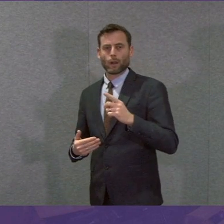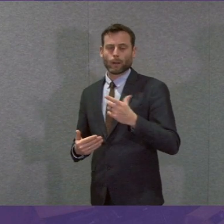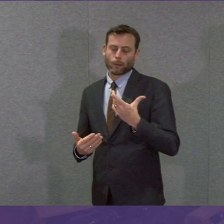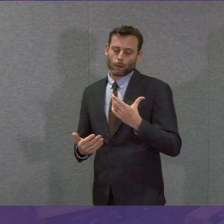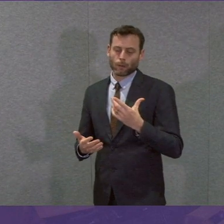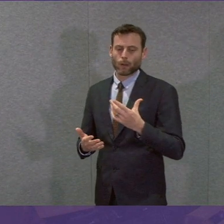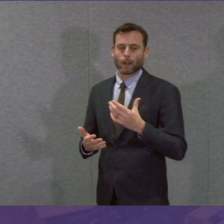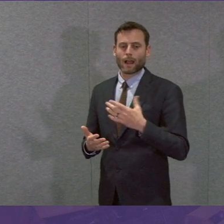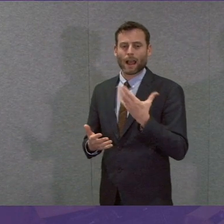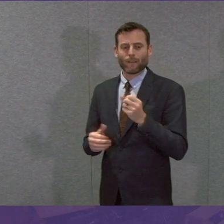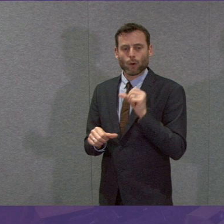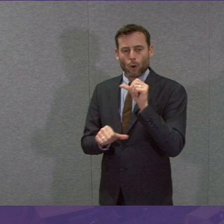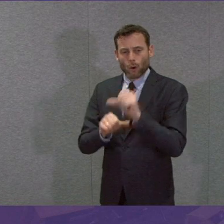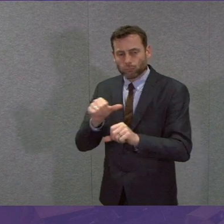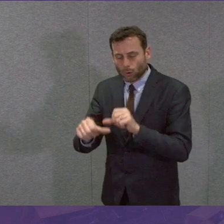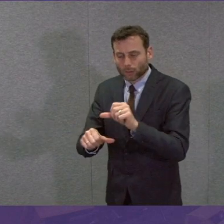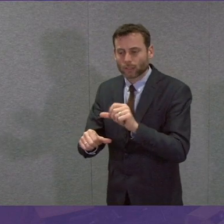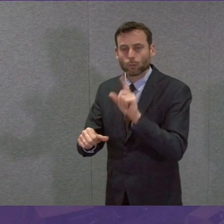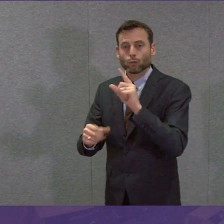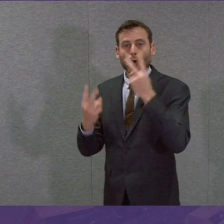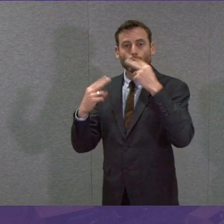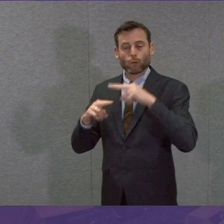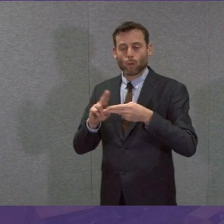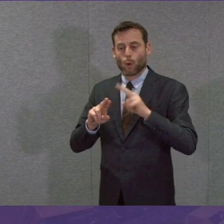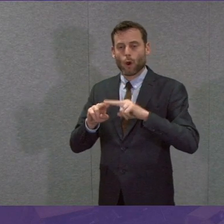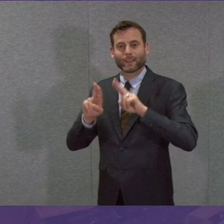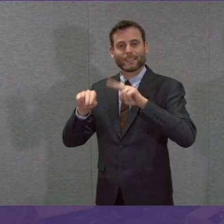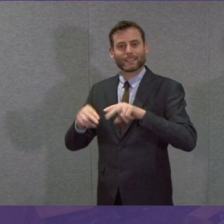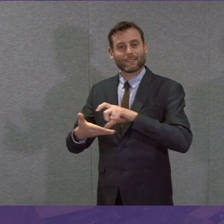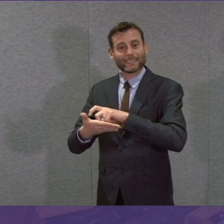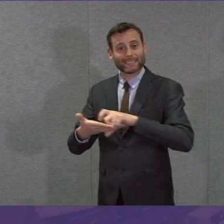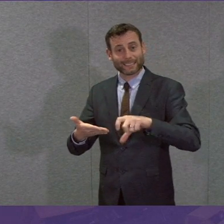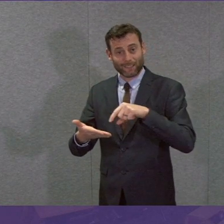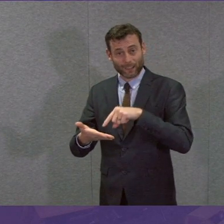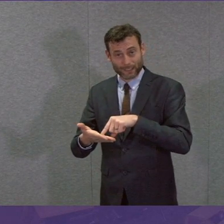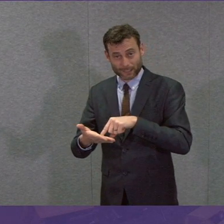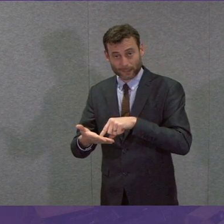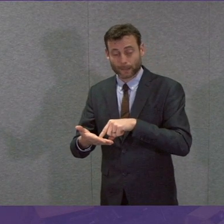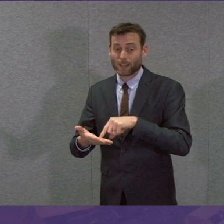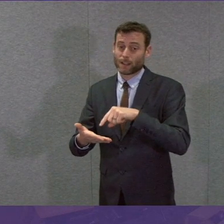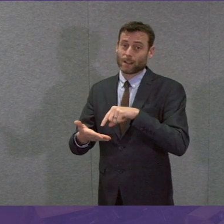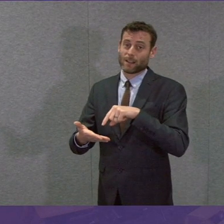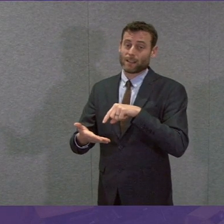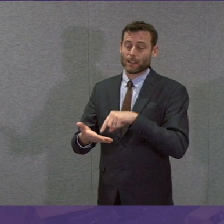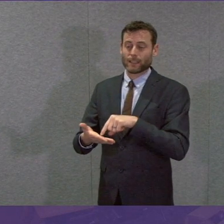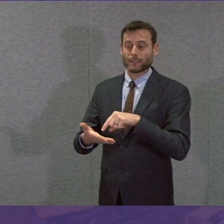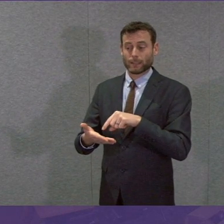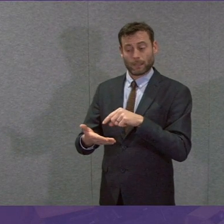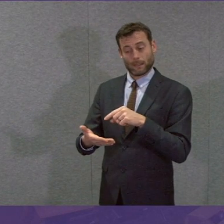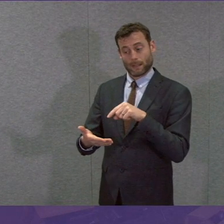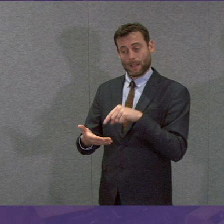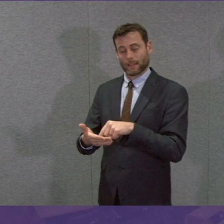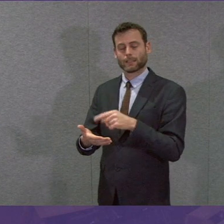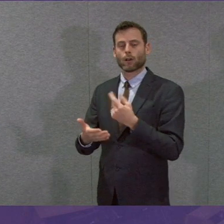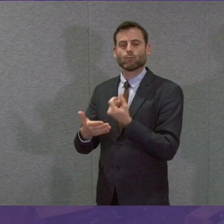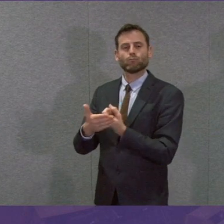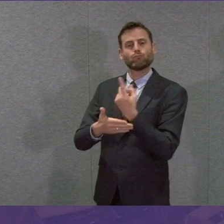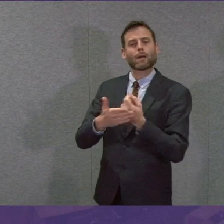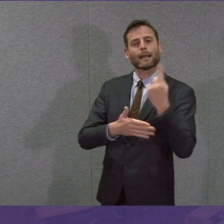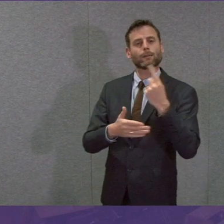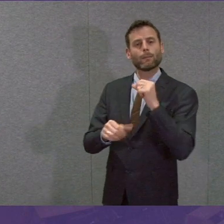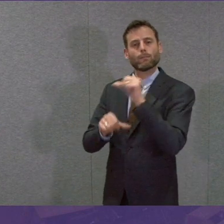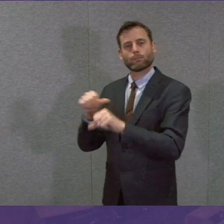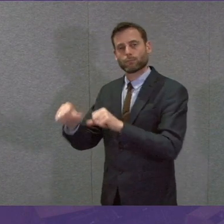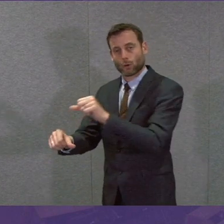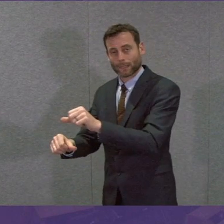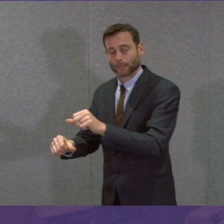a process of review of death certificates, which undertake the random process, which is undertaken, which the pressure, if there was pressure